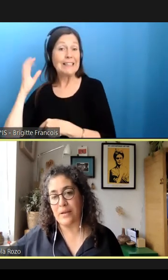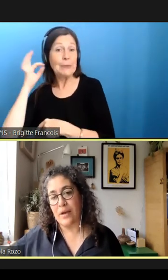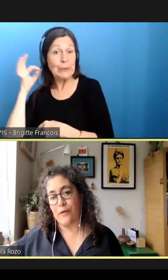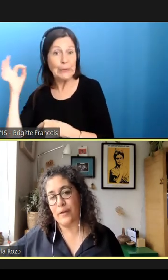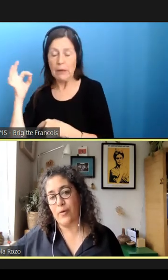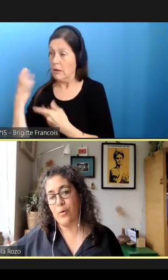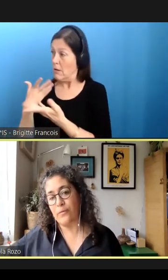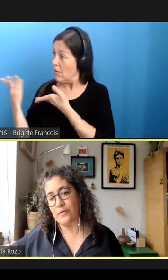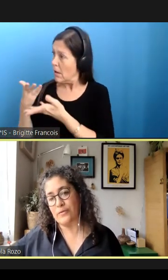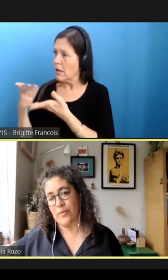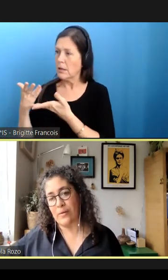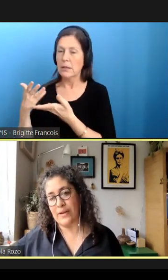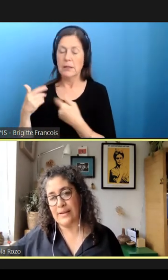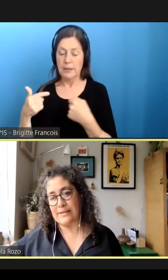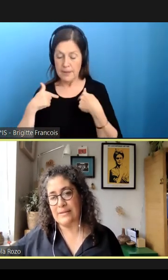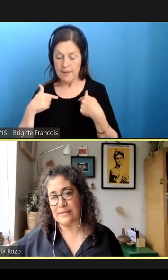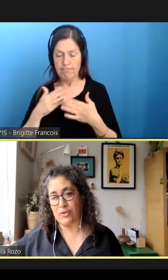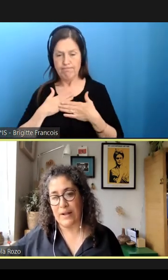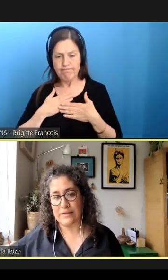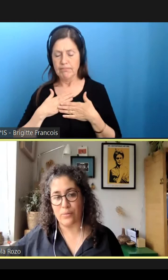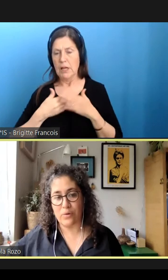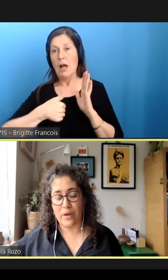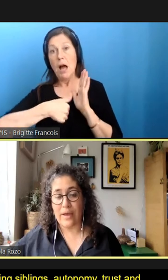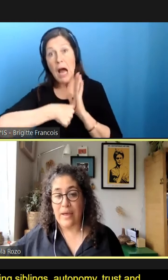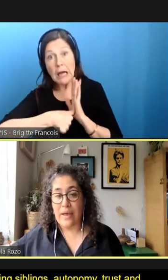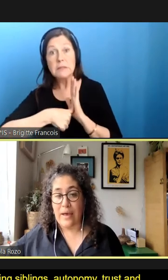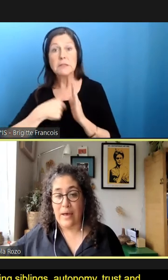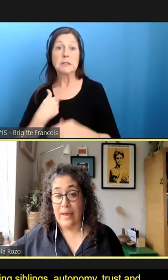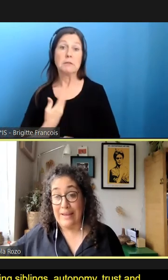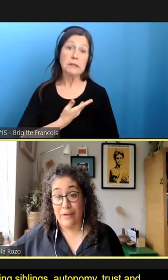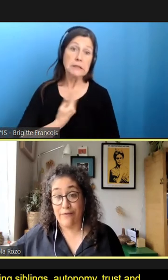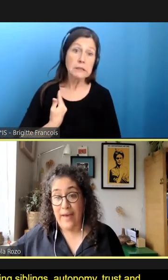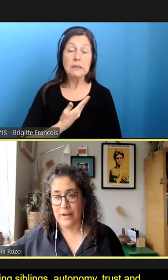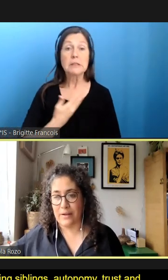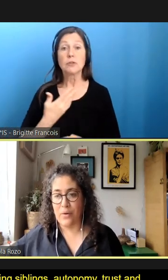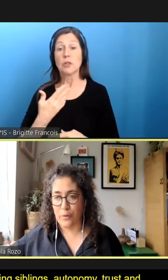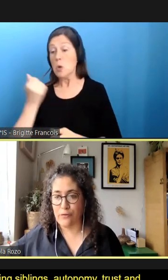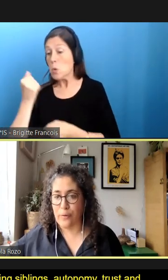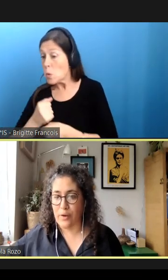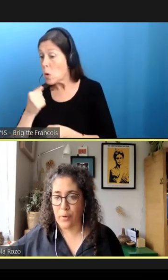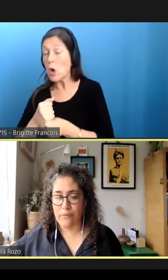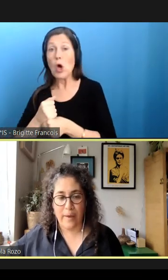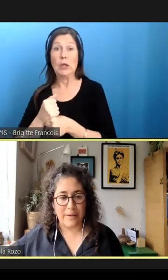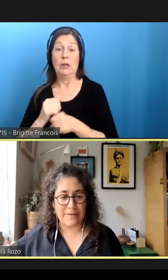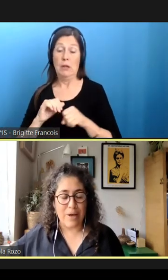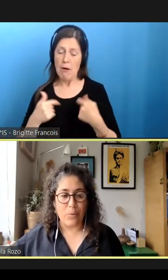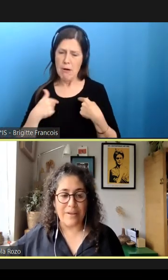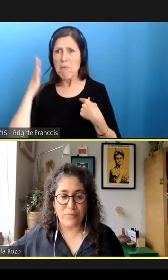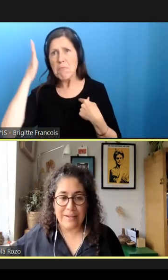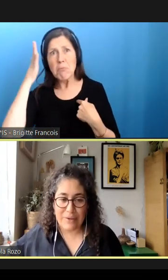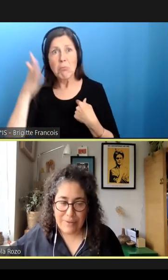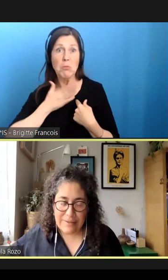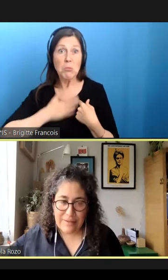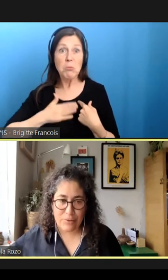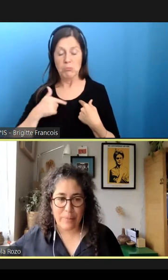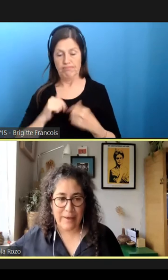respect of their own views around identity, sexuality, and work, and even family, how to form their own families. What is